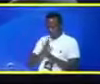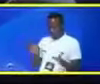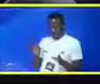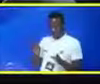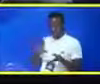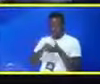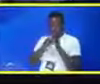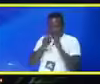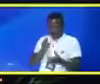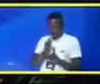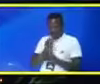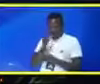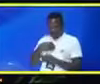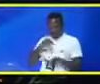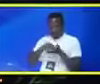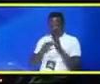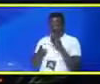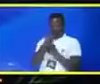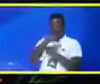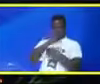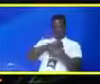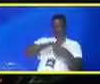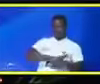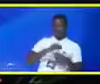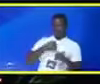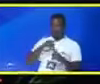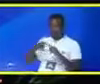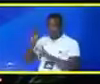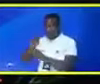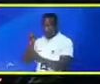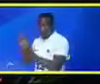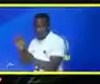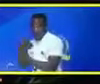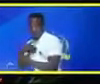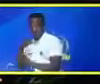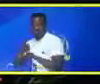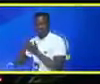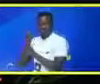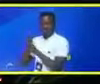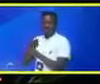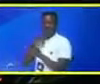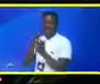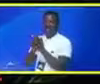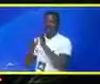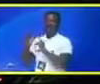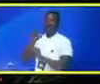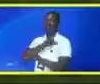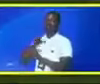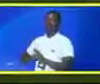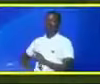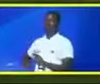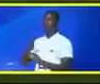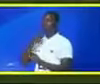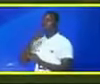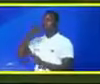man who has no light. Let me tell you how those who have light speak. Let the redeemed of the Lord say so.